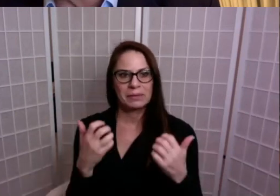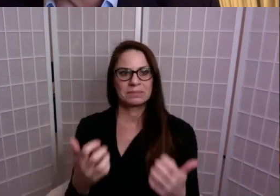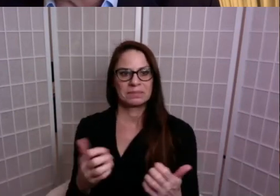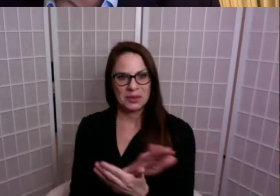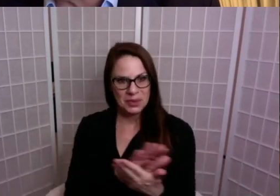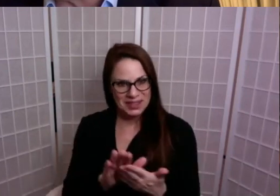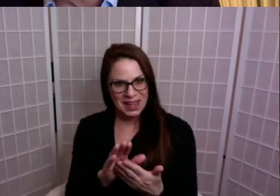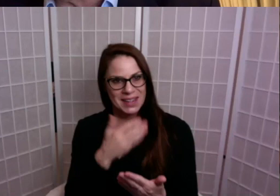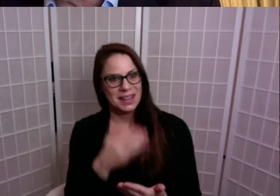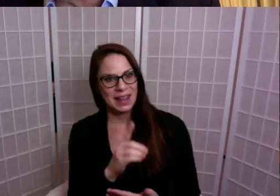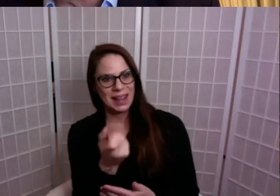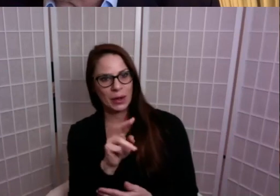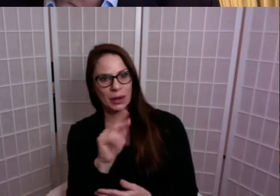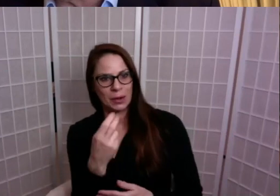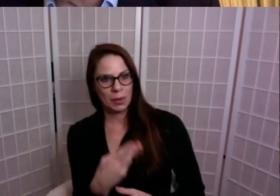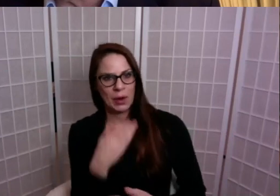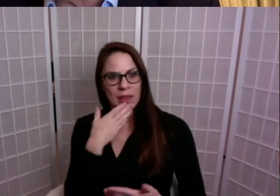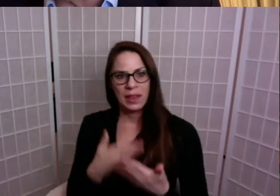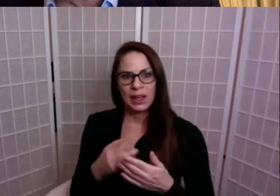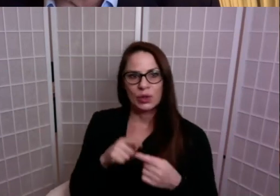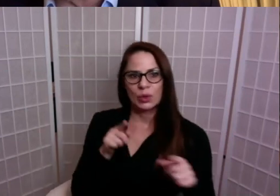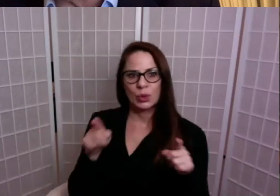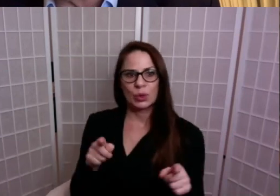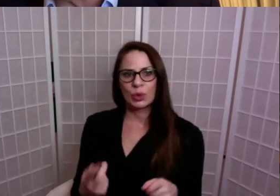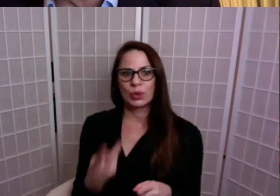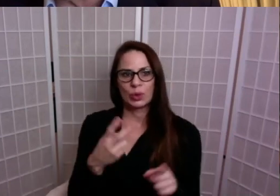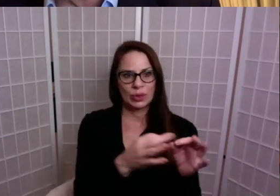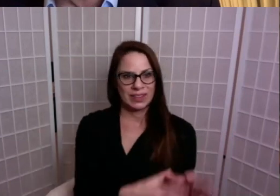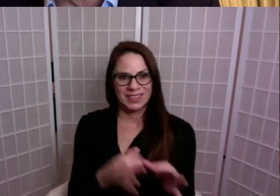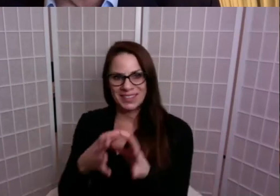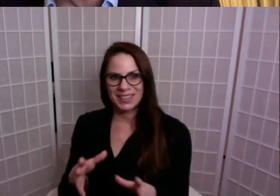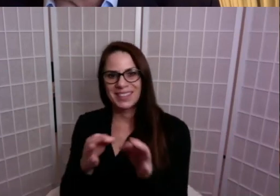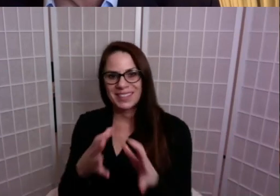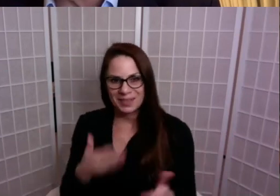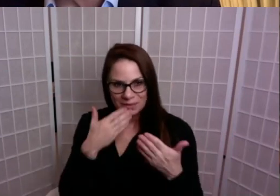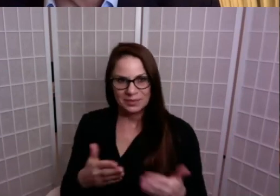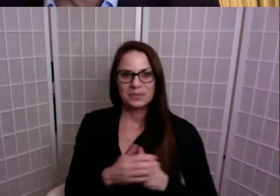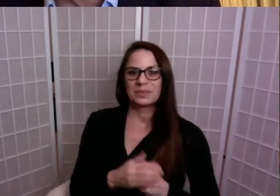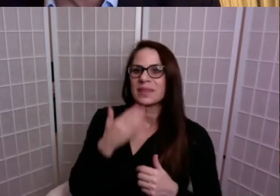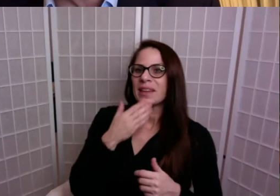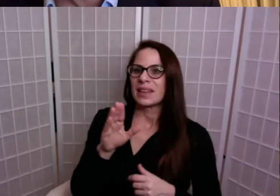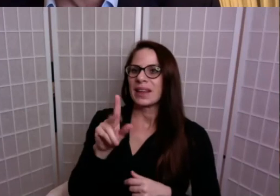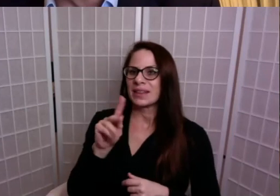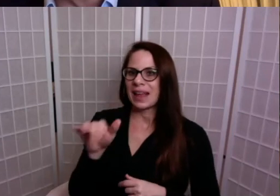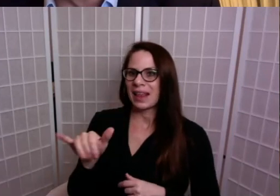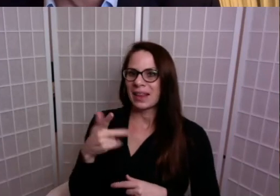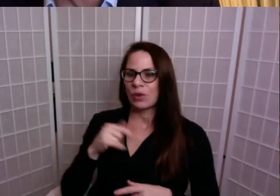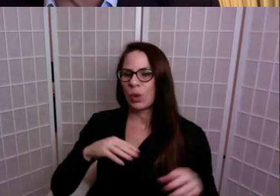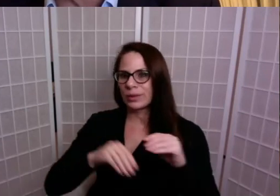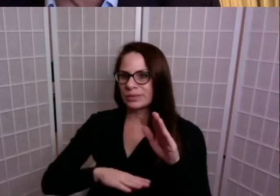Barth. Thank you to our sign language interpreters. And thanks, Kathy, for putting it together.